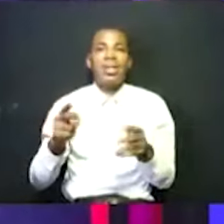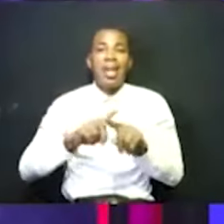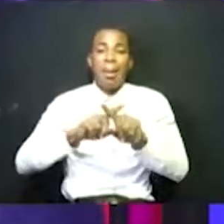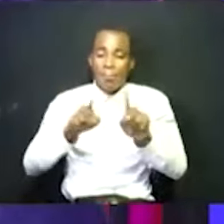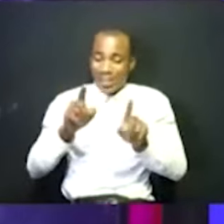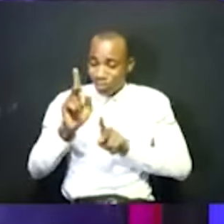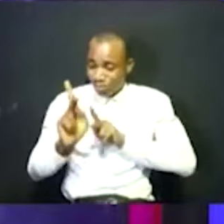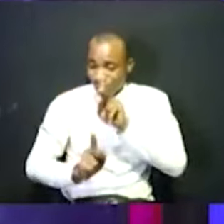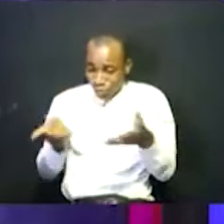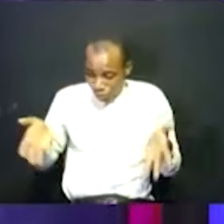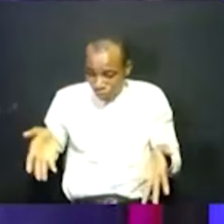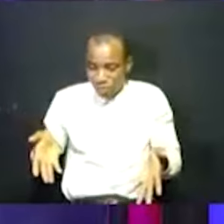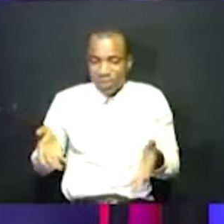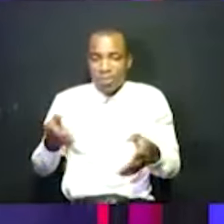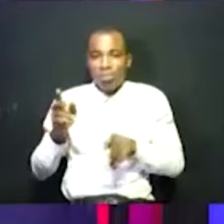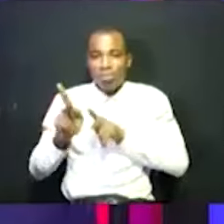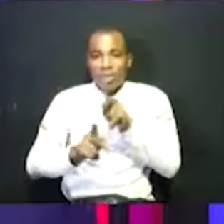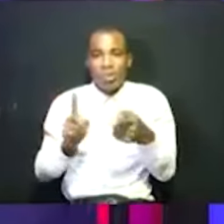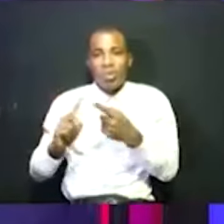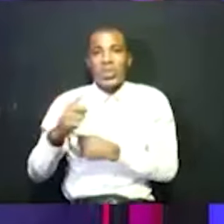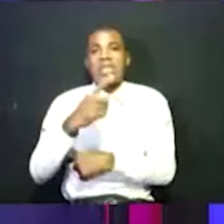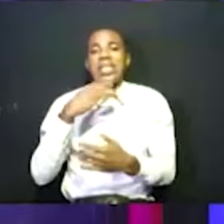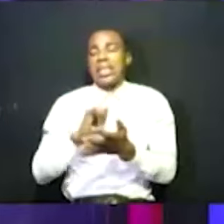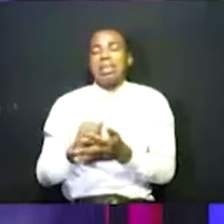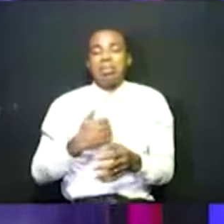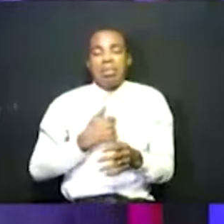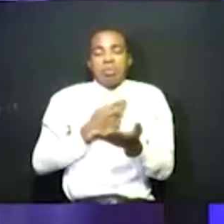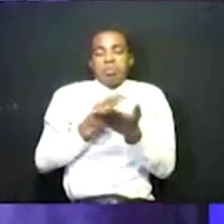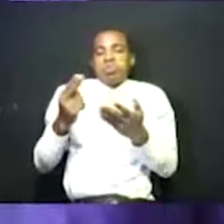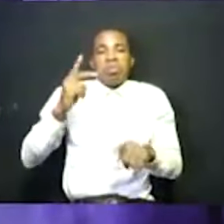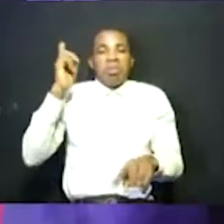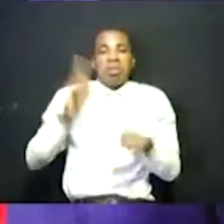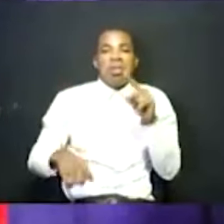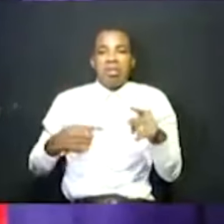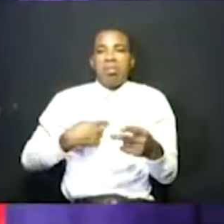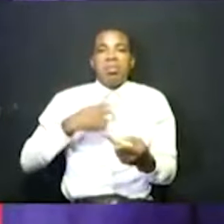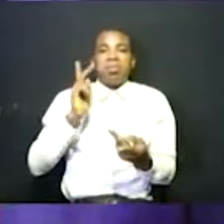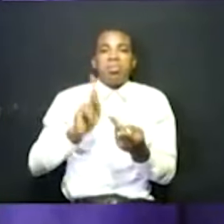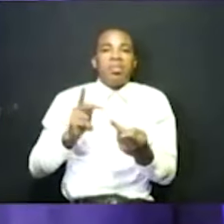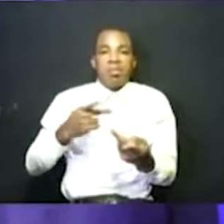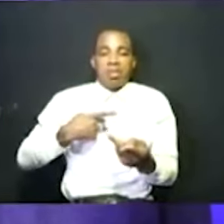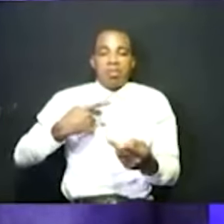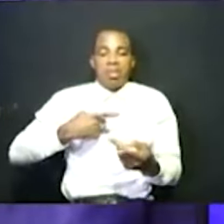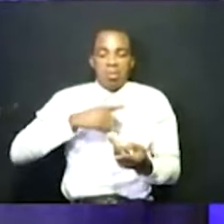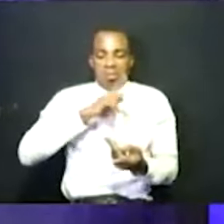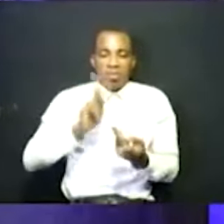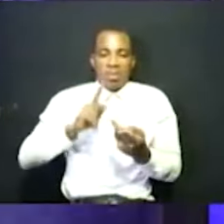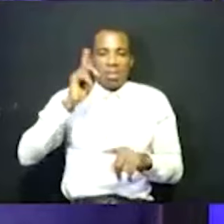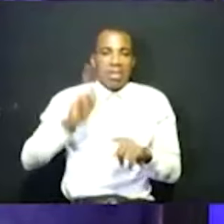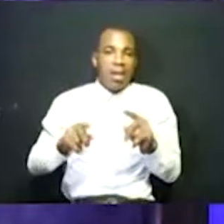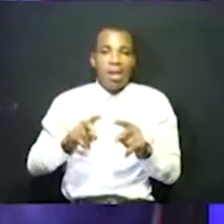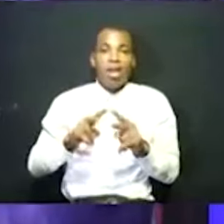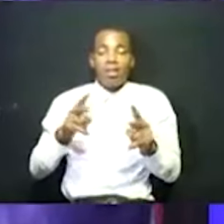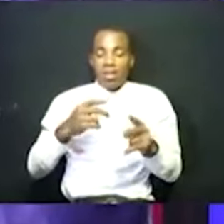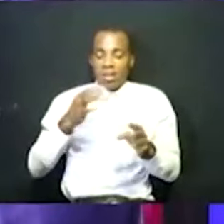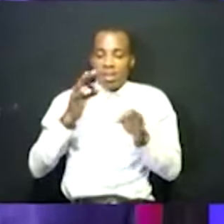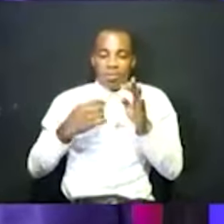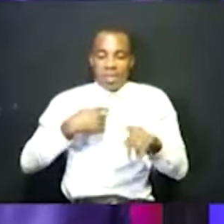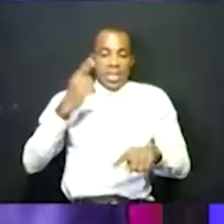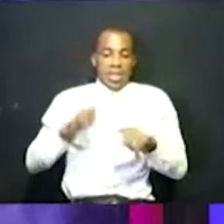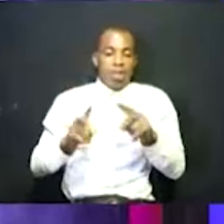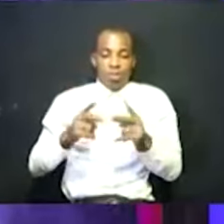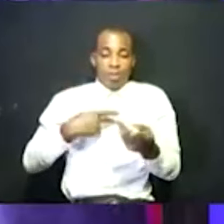start from a point where we think that this one we can't. So we don't even make an attempt. See, you